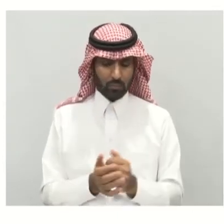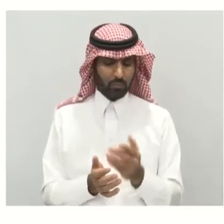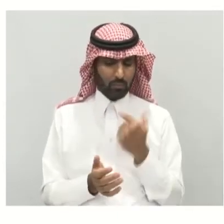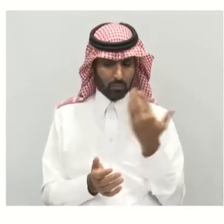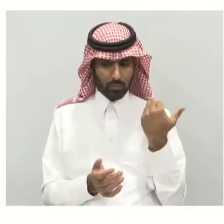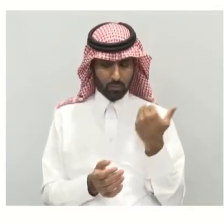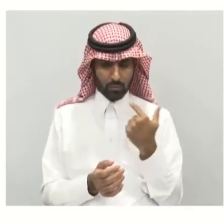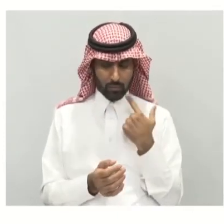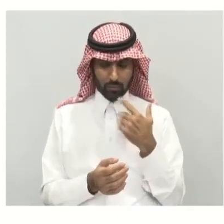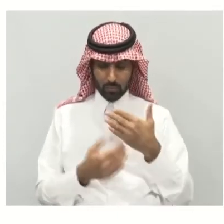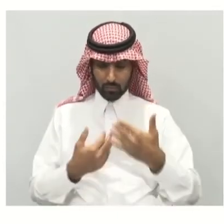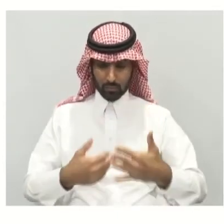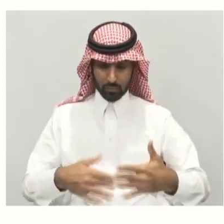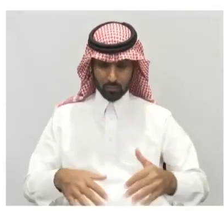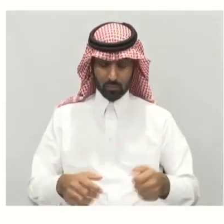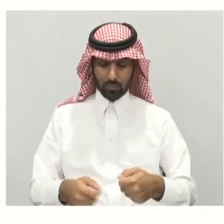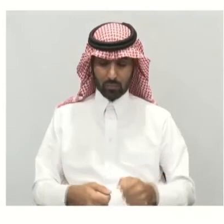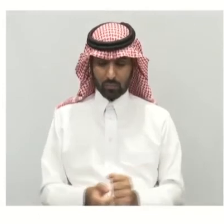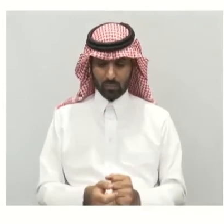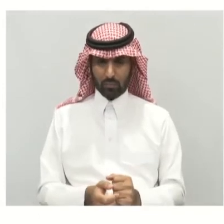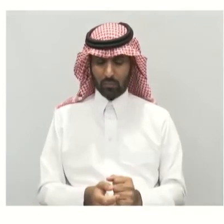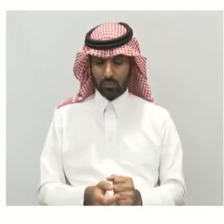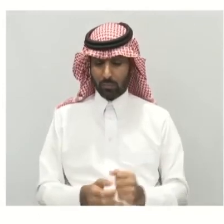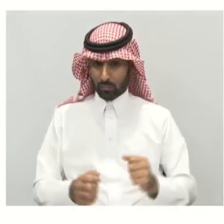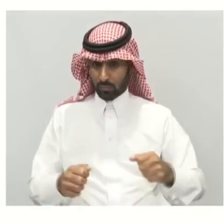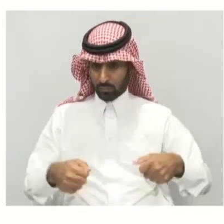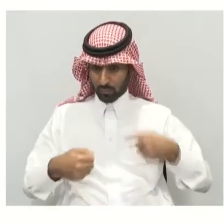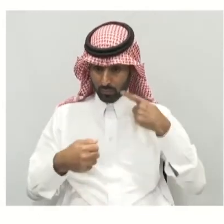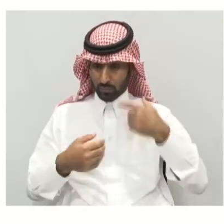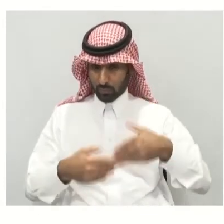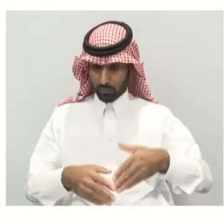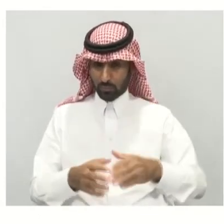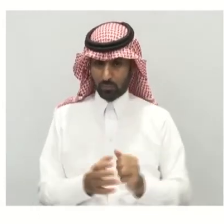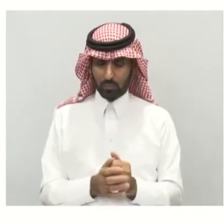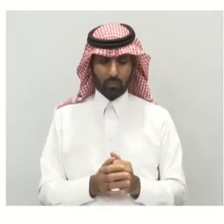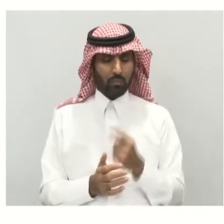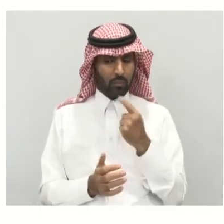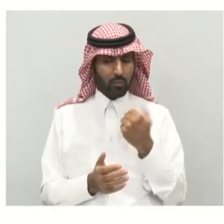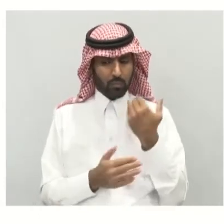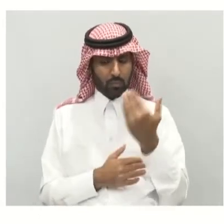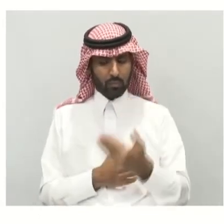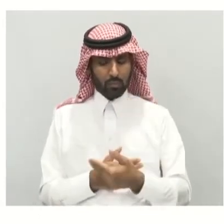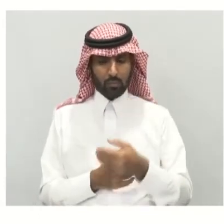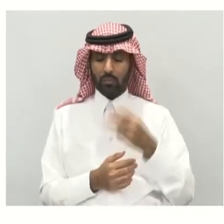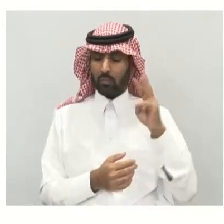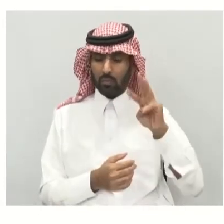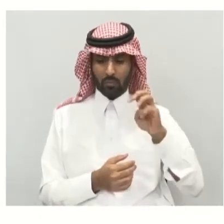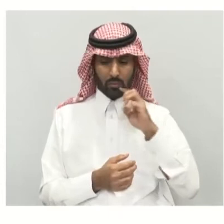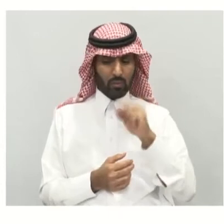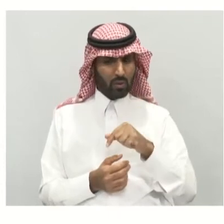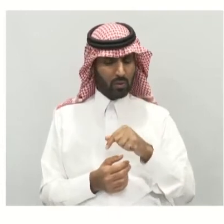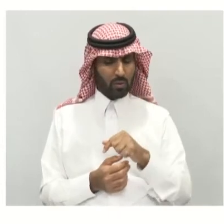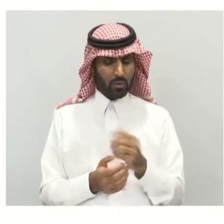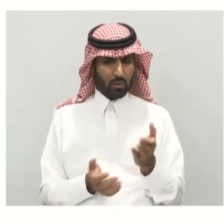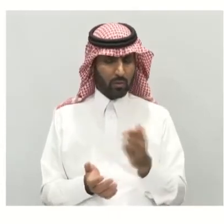done whitewater rafting before? How do you know? How long has the company been in